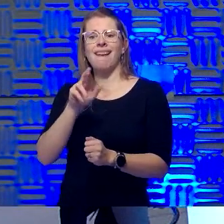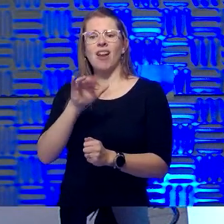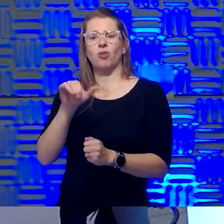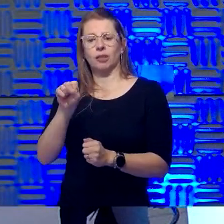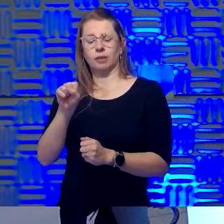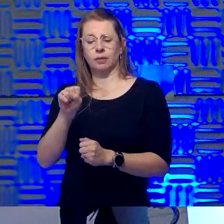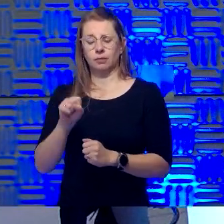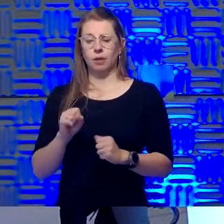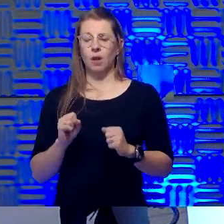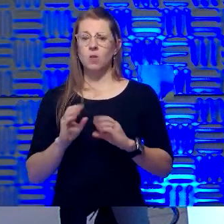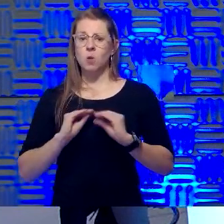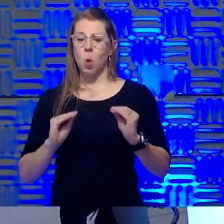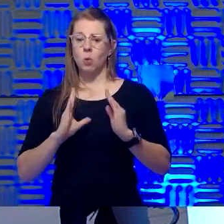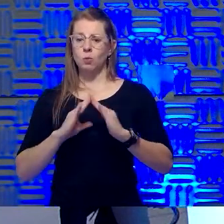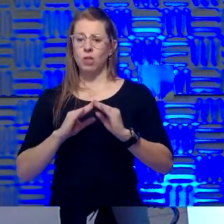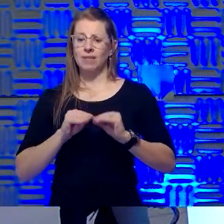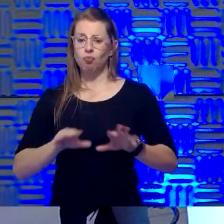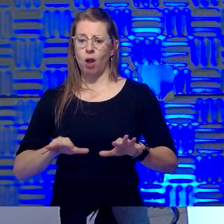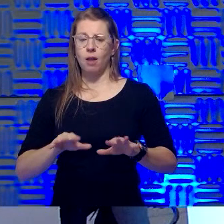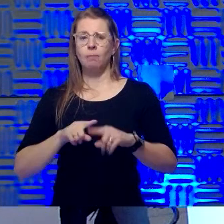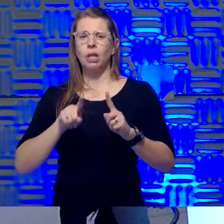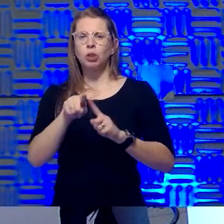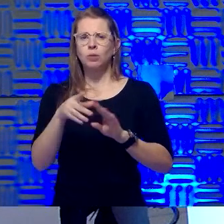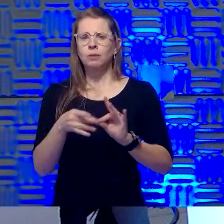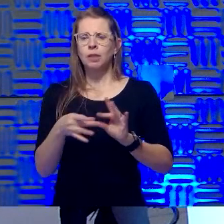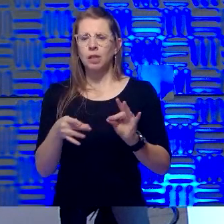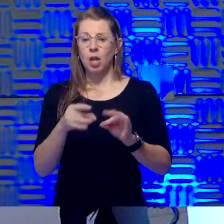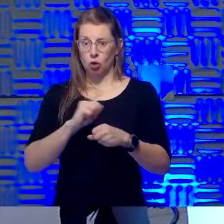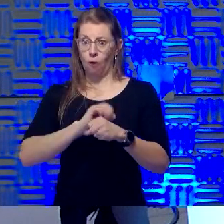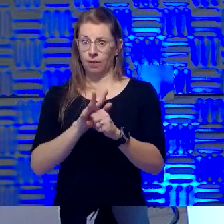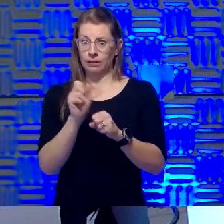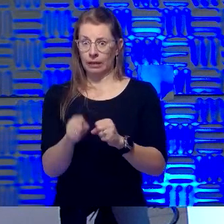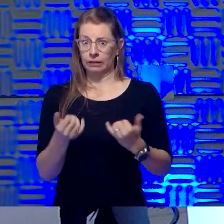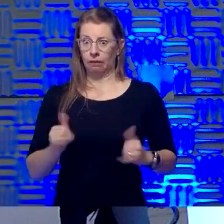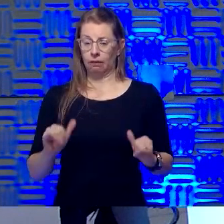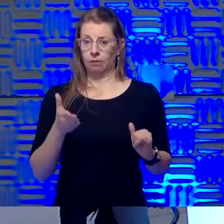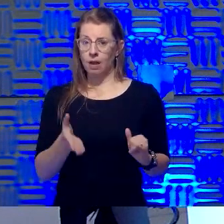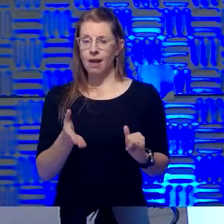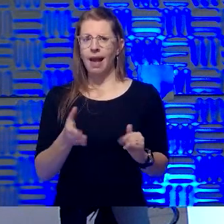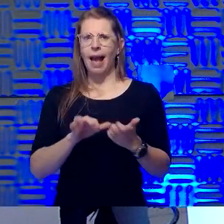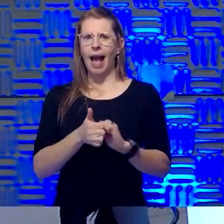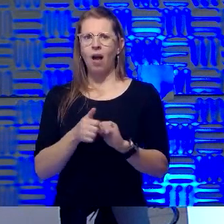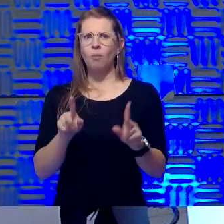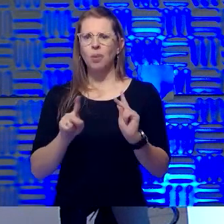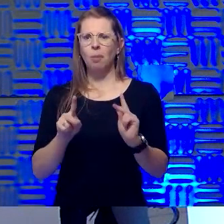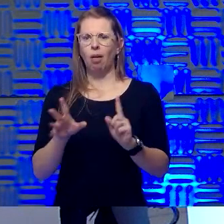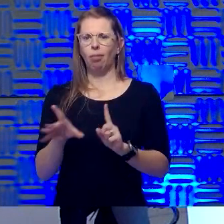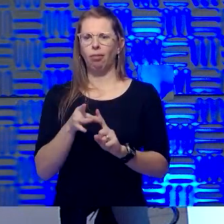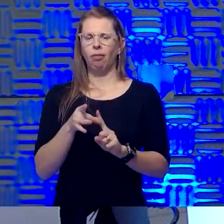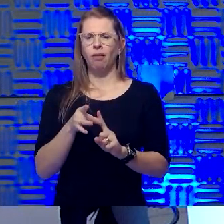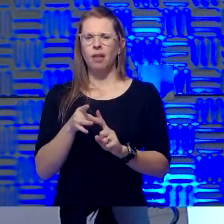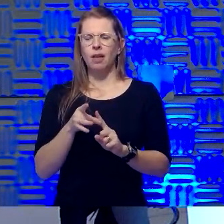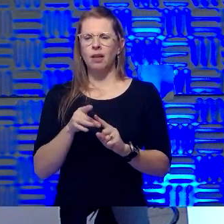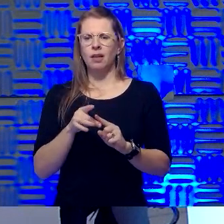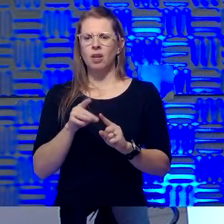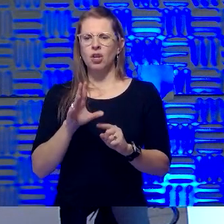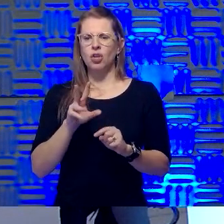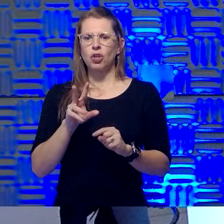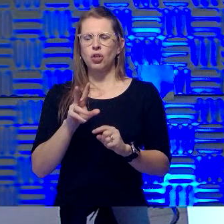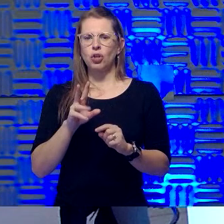no community spread, but you've said there is COVID. So how are people getting COVID if there's no community